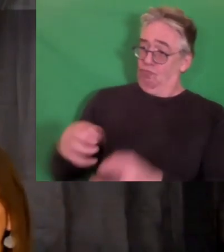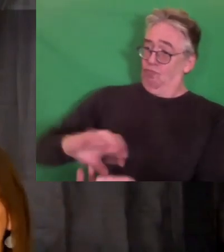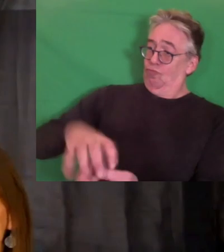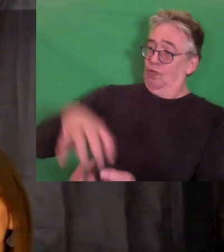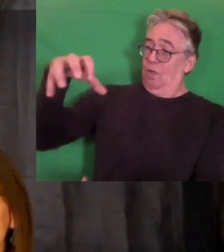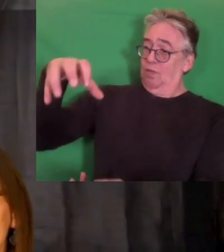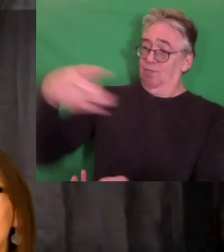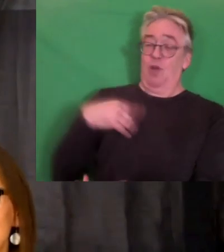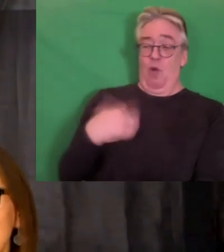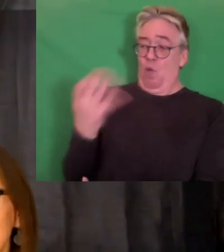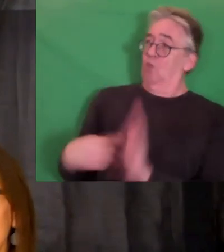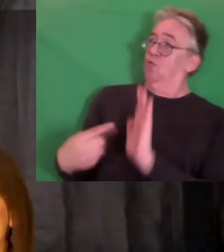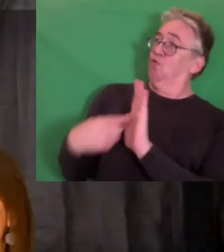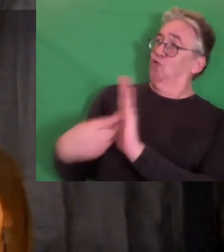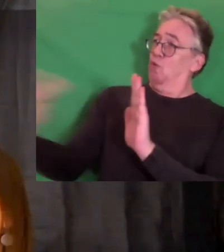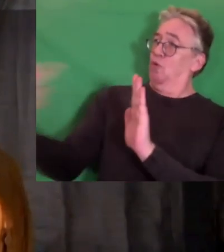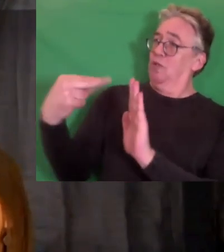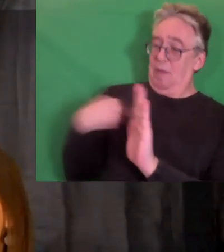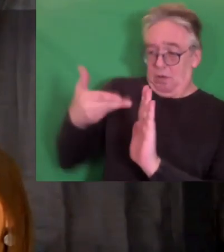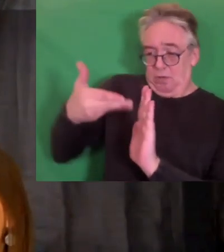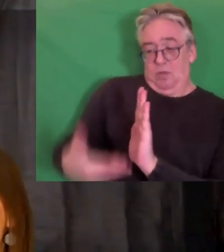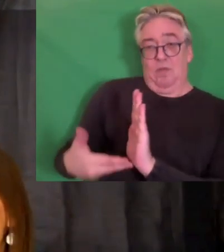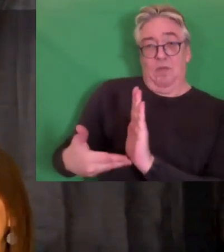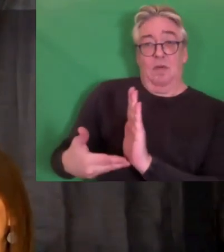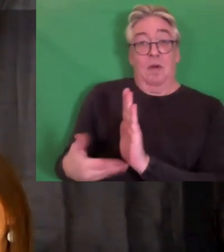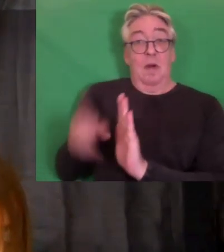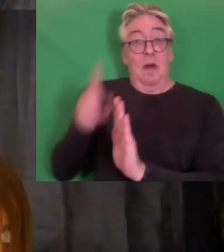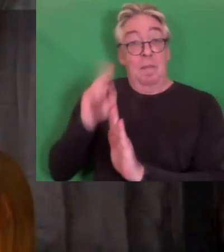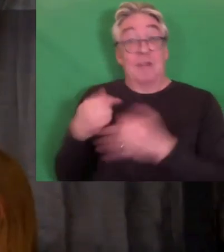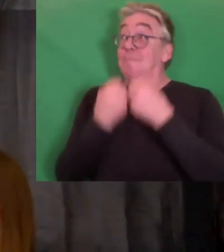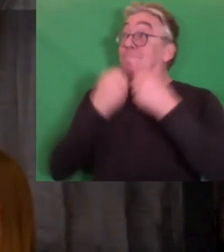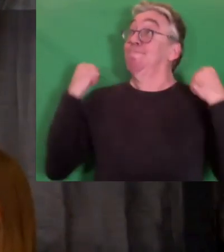you, so you don't have to say who you are, and